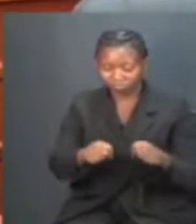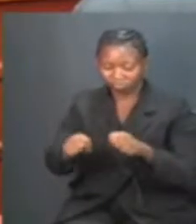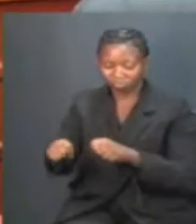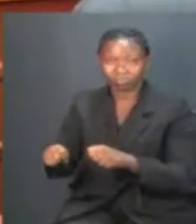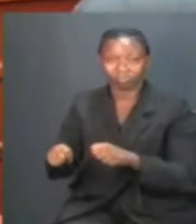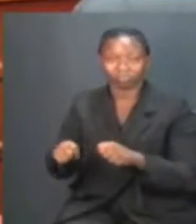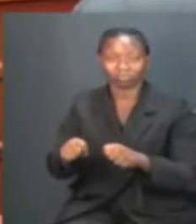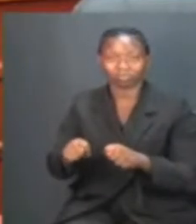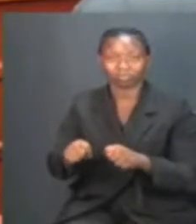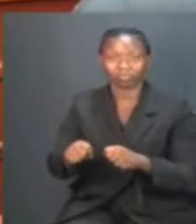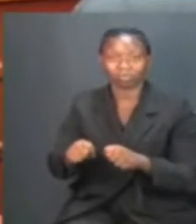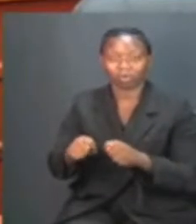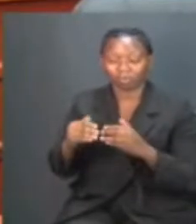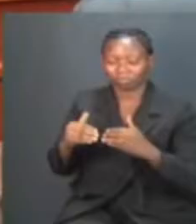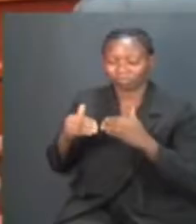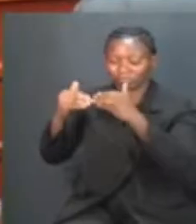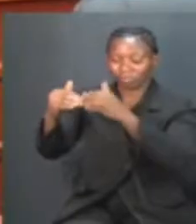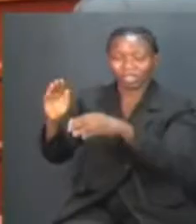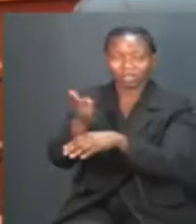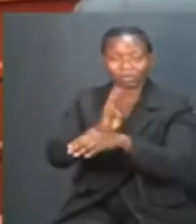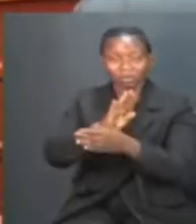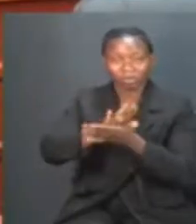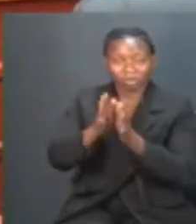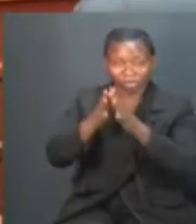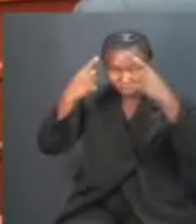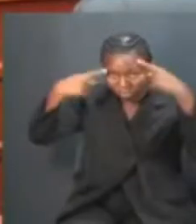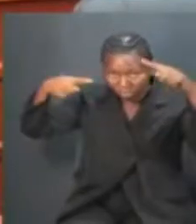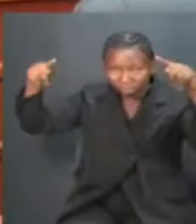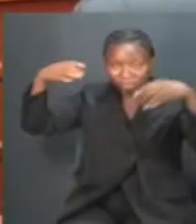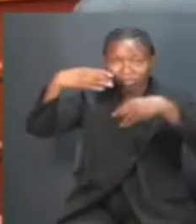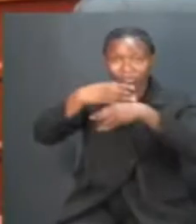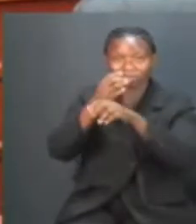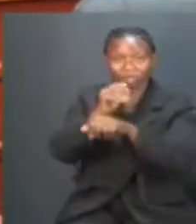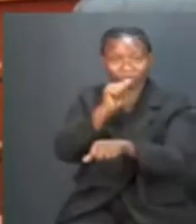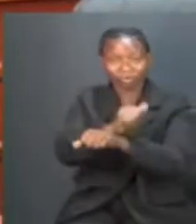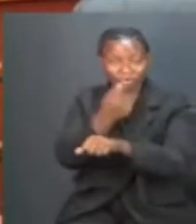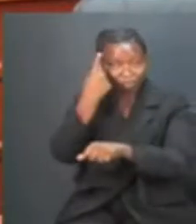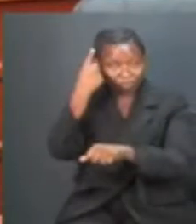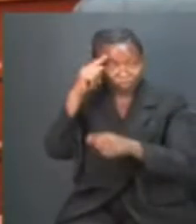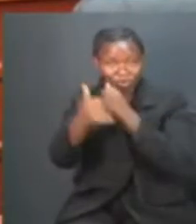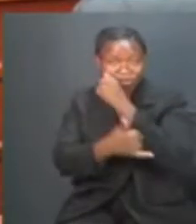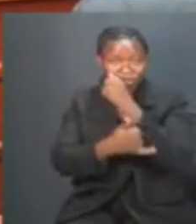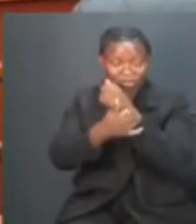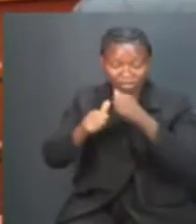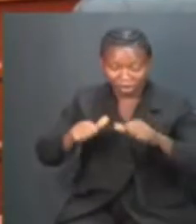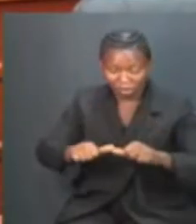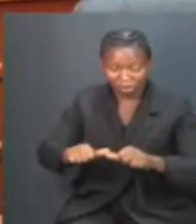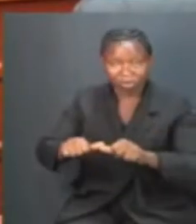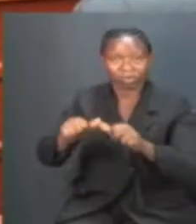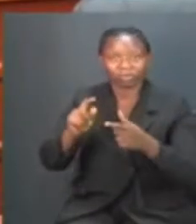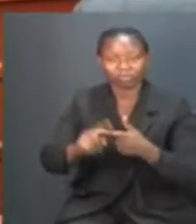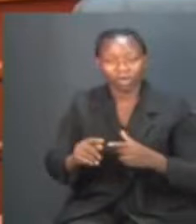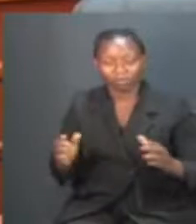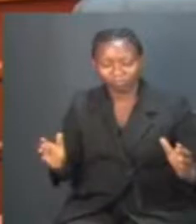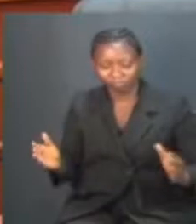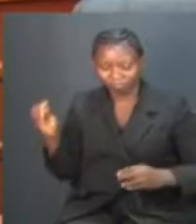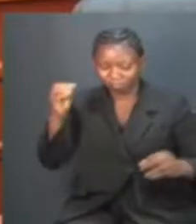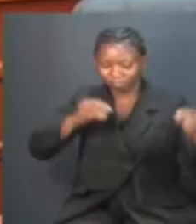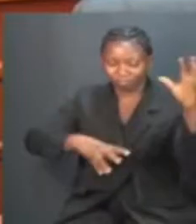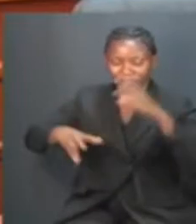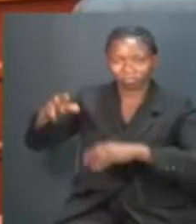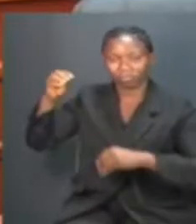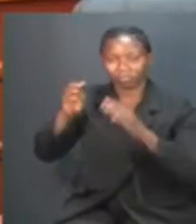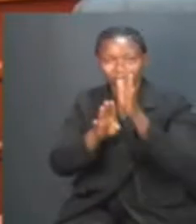businesses so that they can become successful to continue to create jobs for our country and to continue to contribute to the